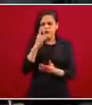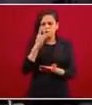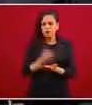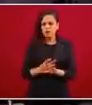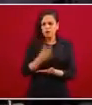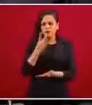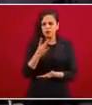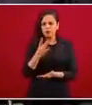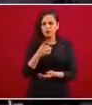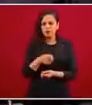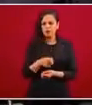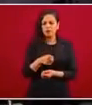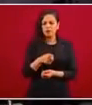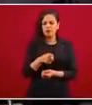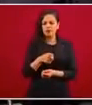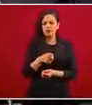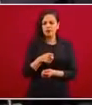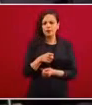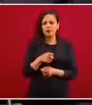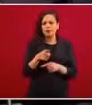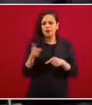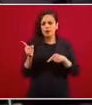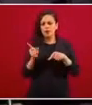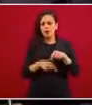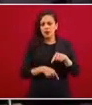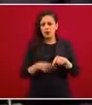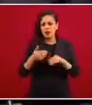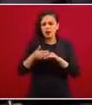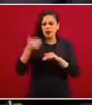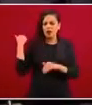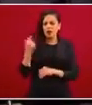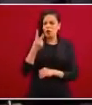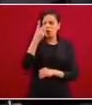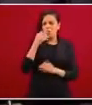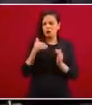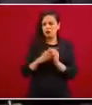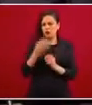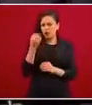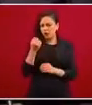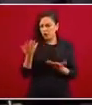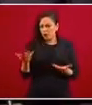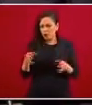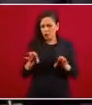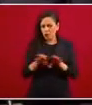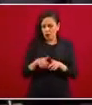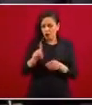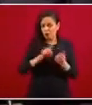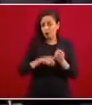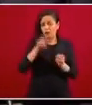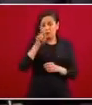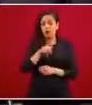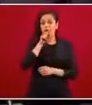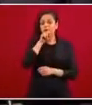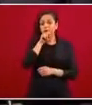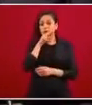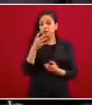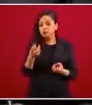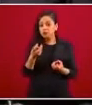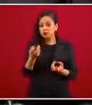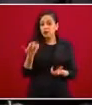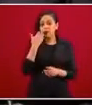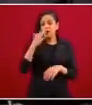that didn't have a proper certification process. So they